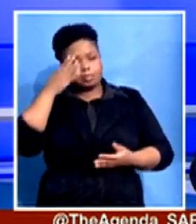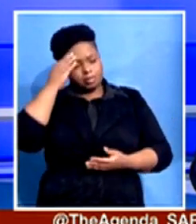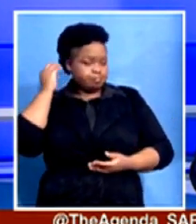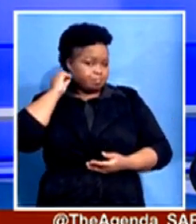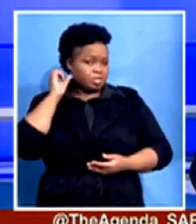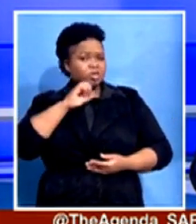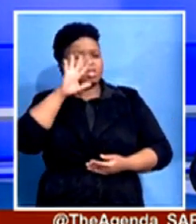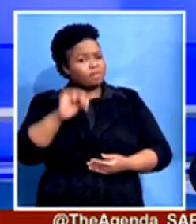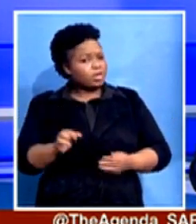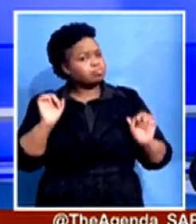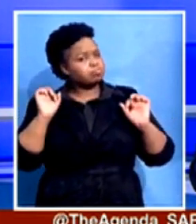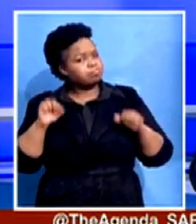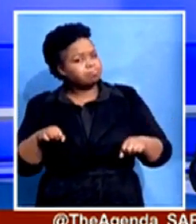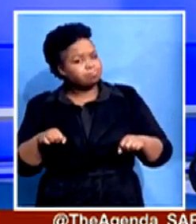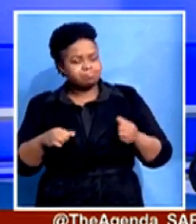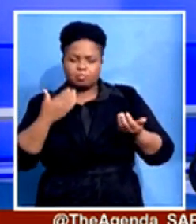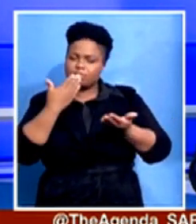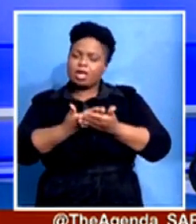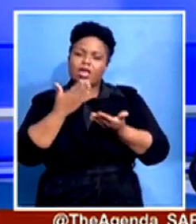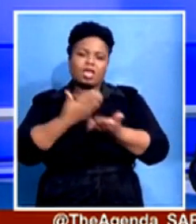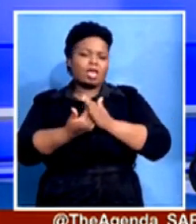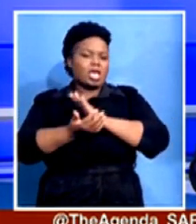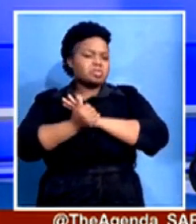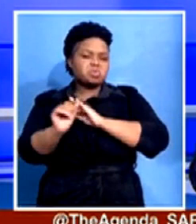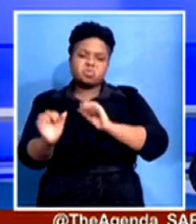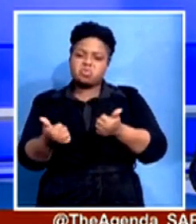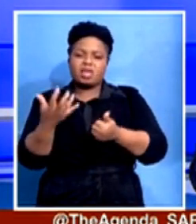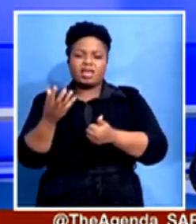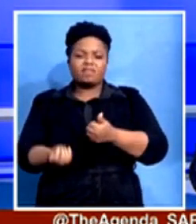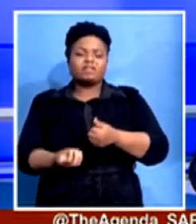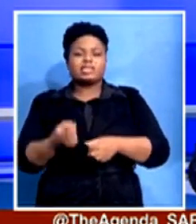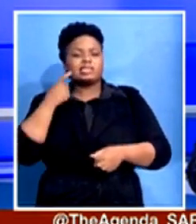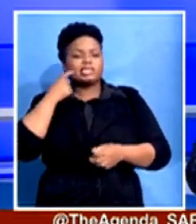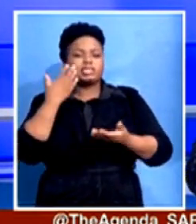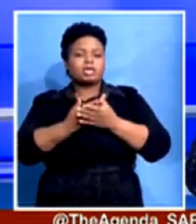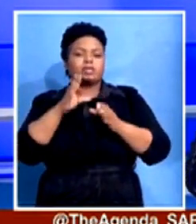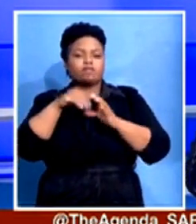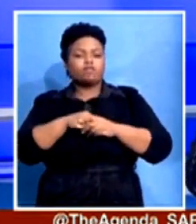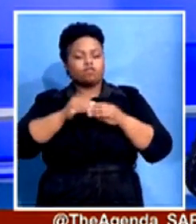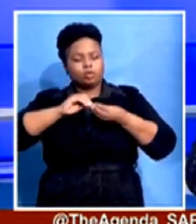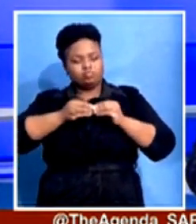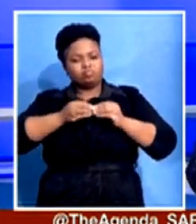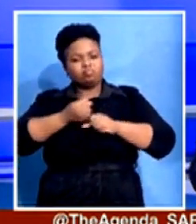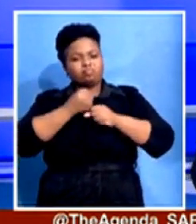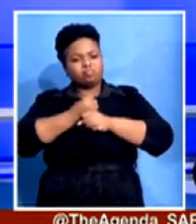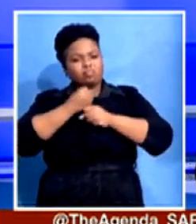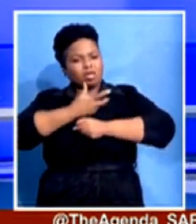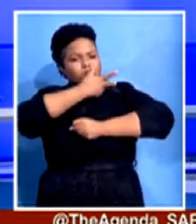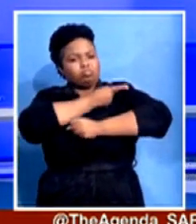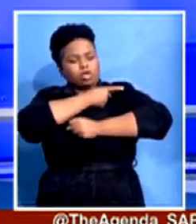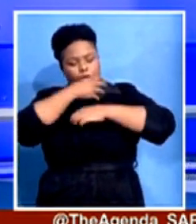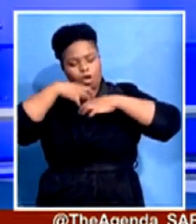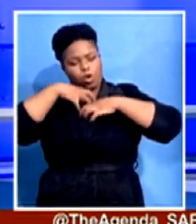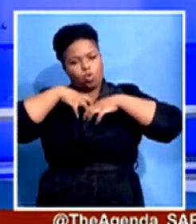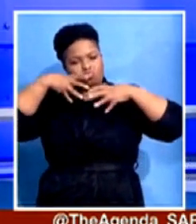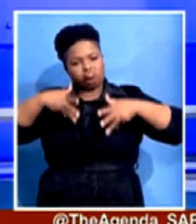and capability to play a more meaningful role in the scientific development of vaccines and responses to COVID-19. Of